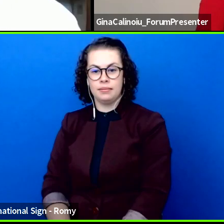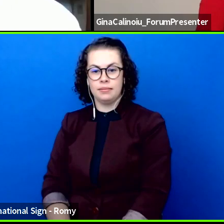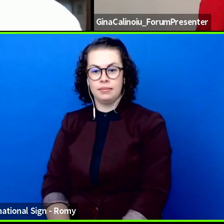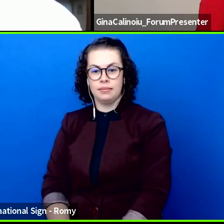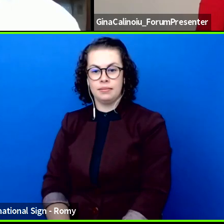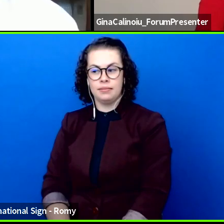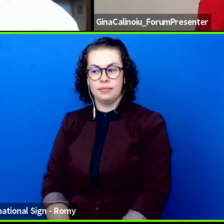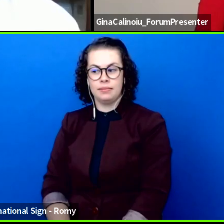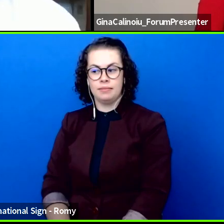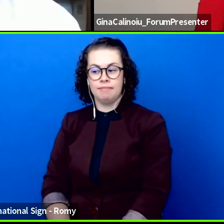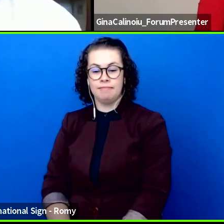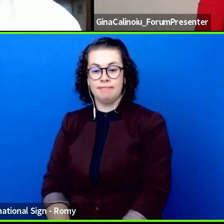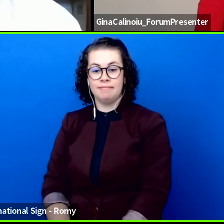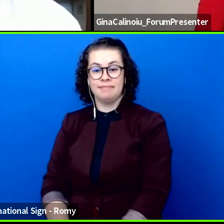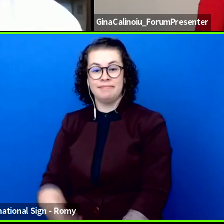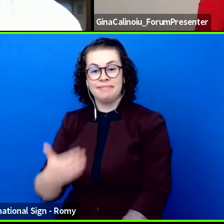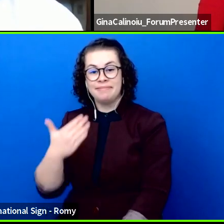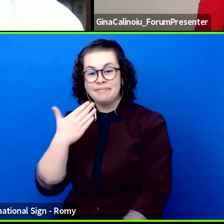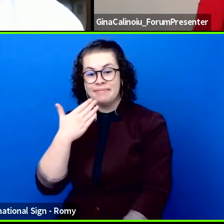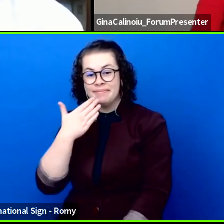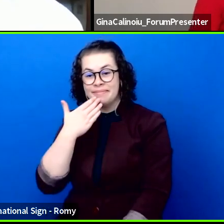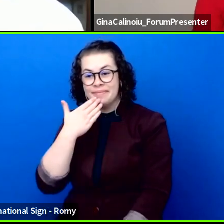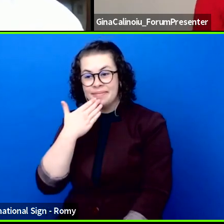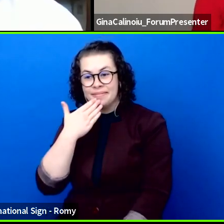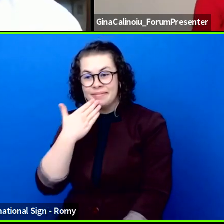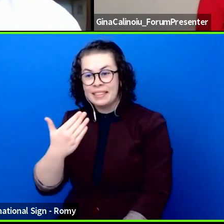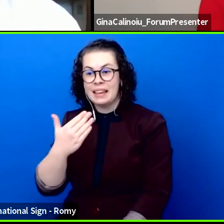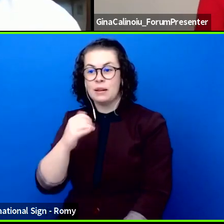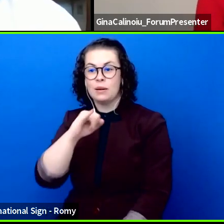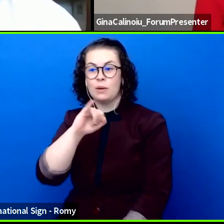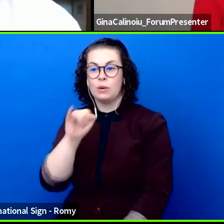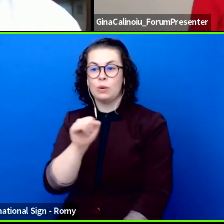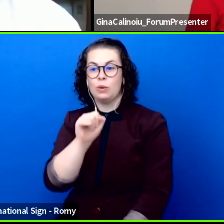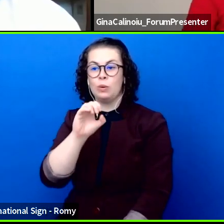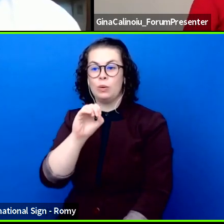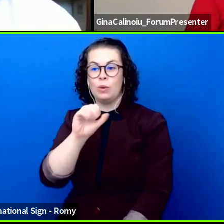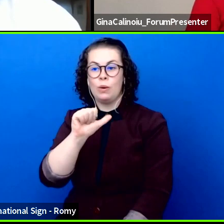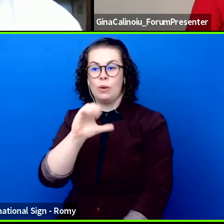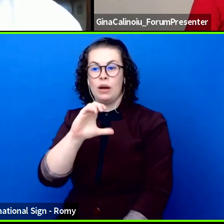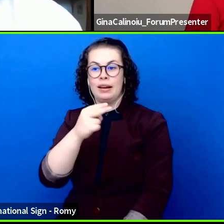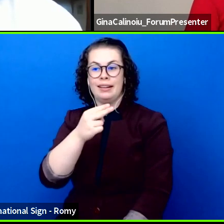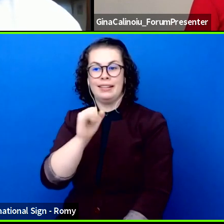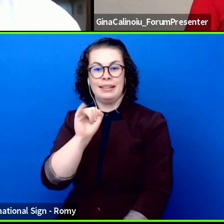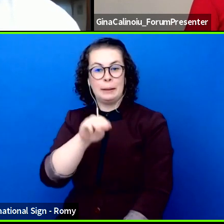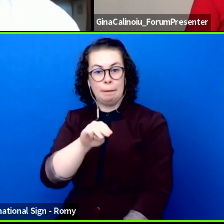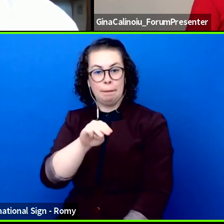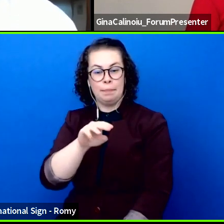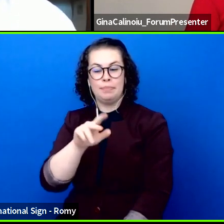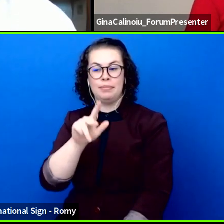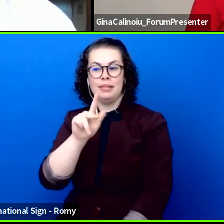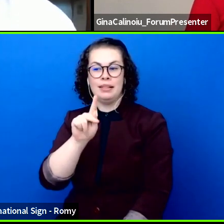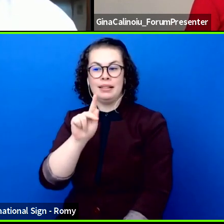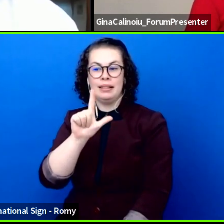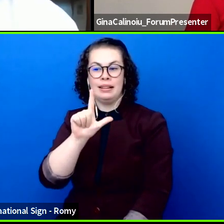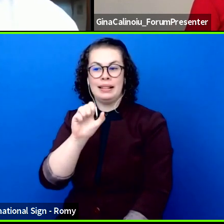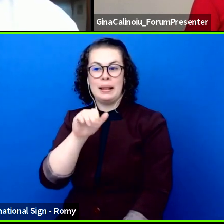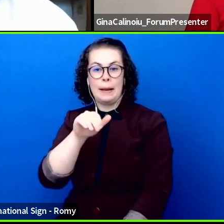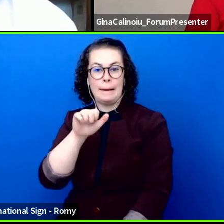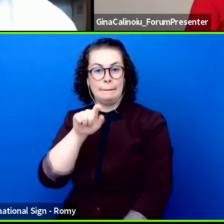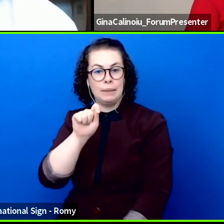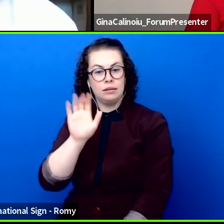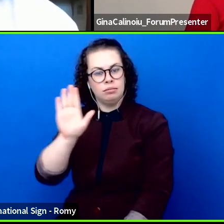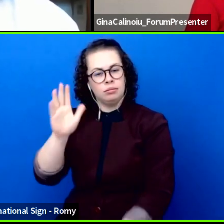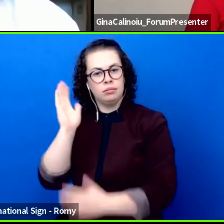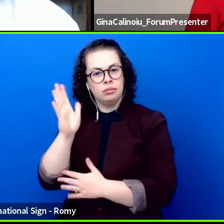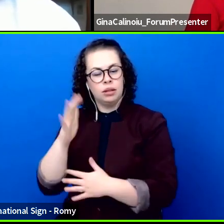Thank you very much, Joachim Clement, for these inspiring and kind words.